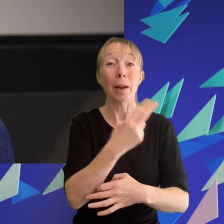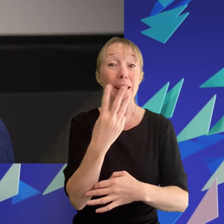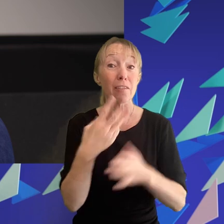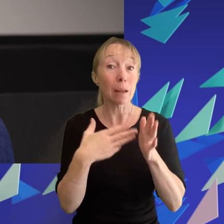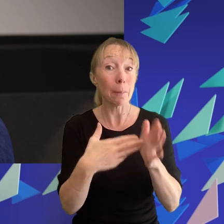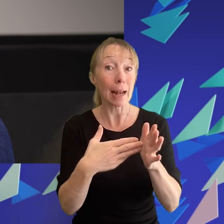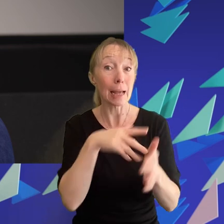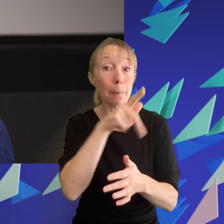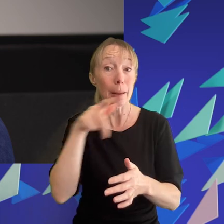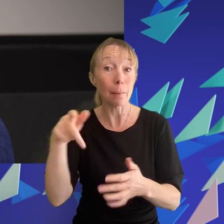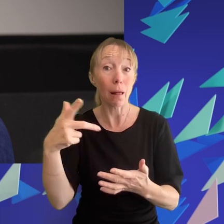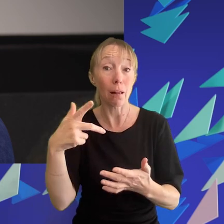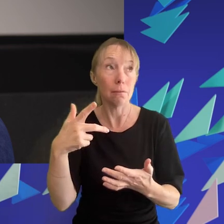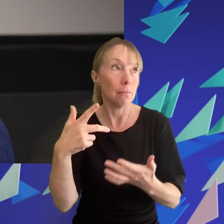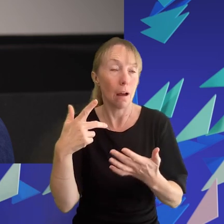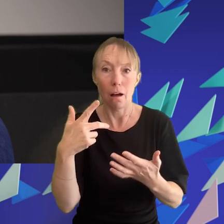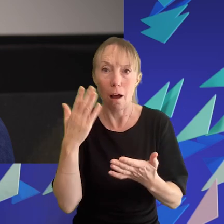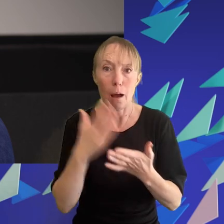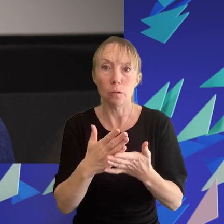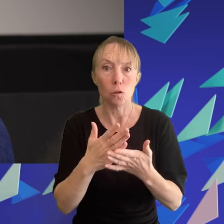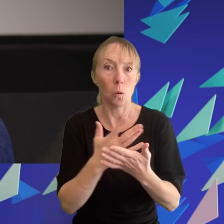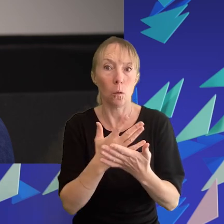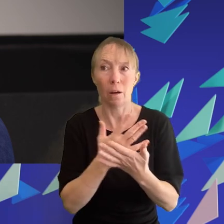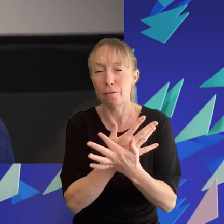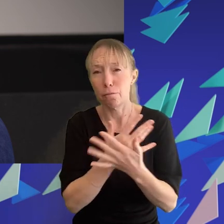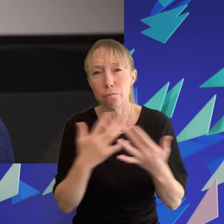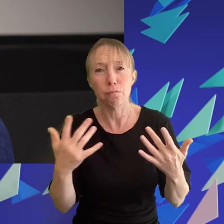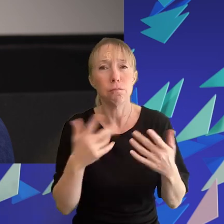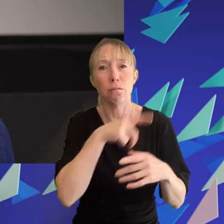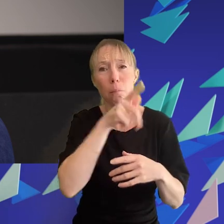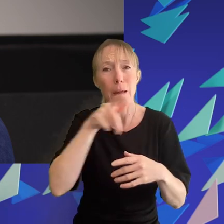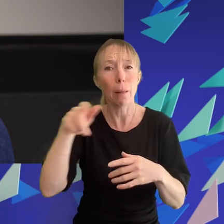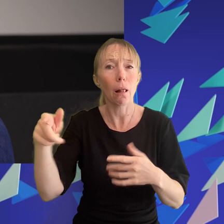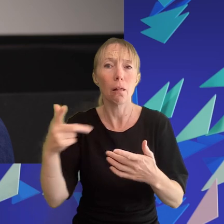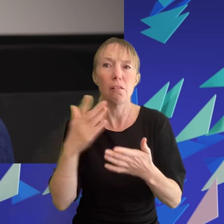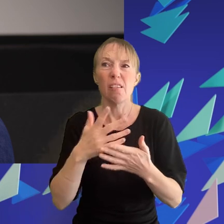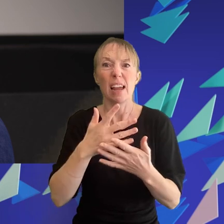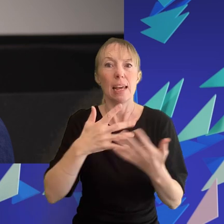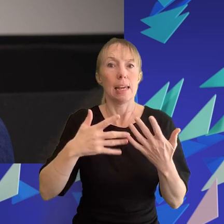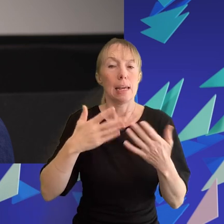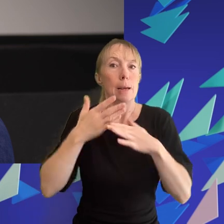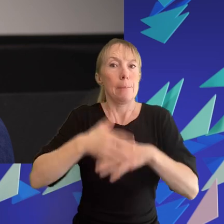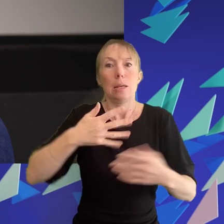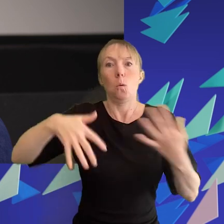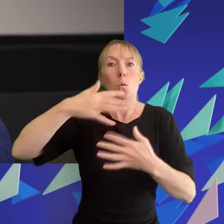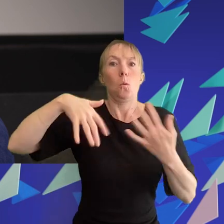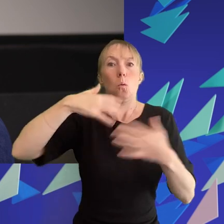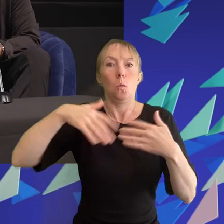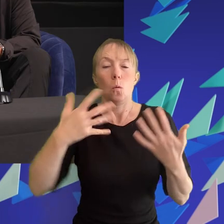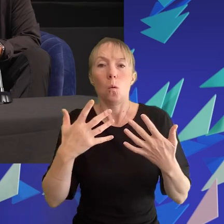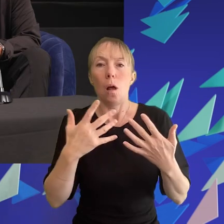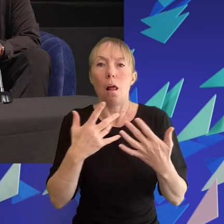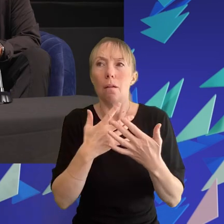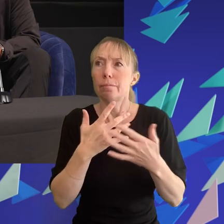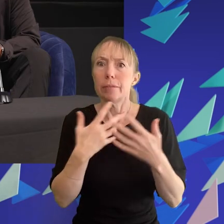but I'm sure that is 30, nobody counted well. So there's so many people that is very, very energetic, you know, with that very interesting culture. It's